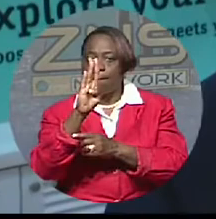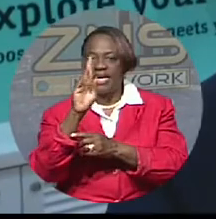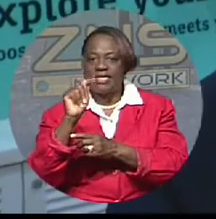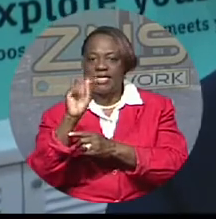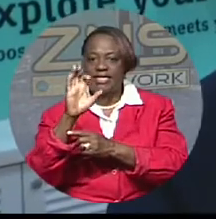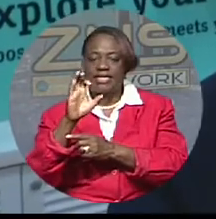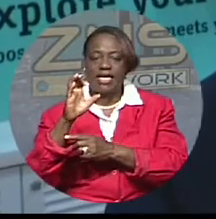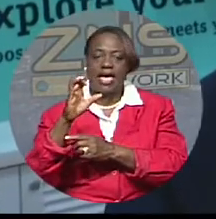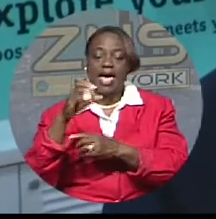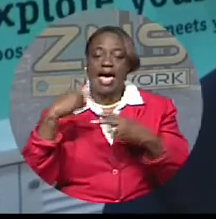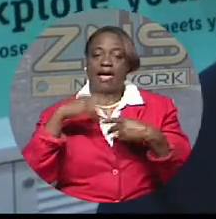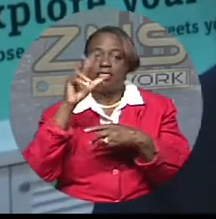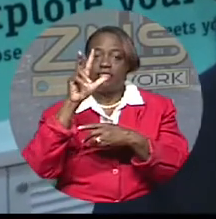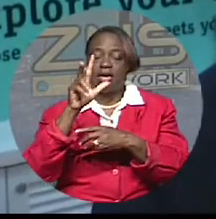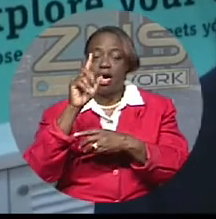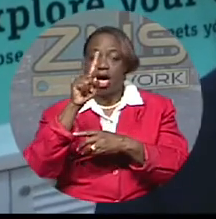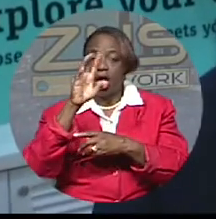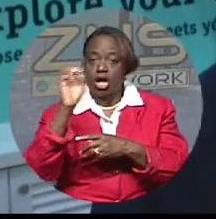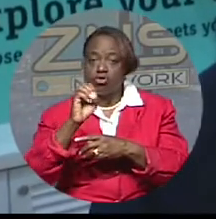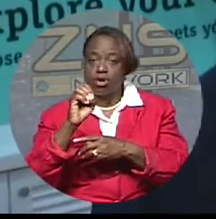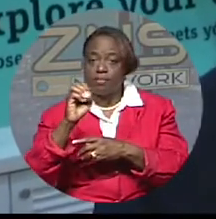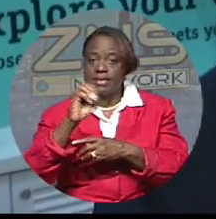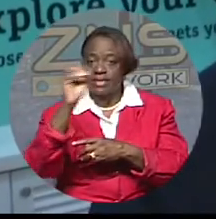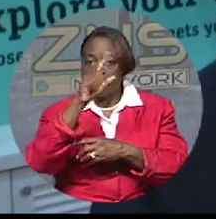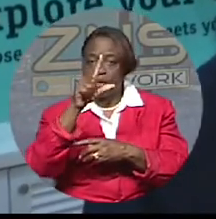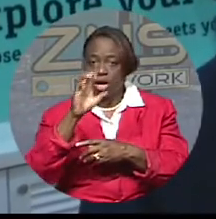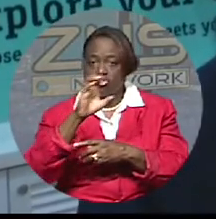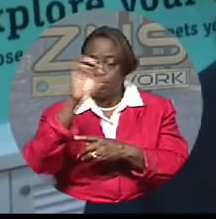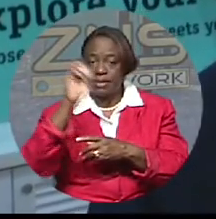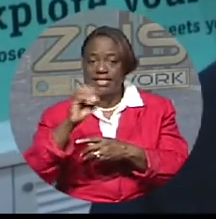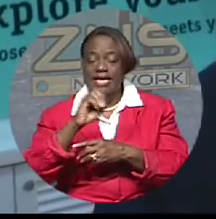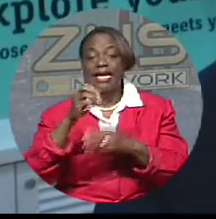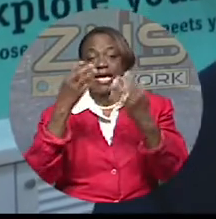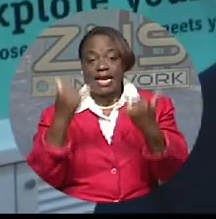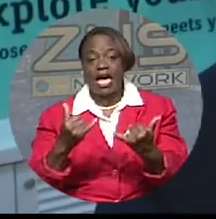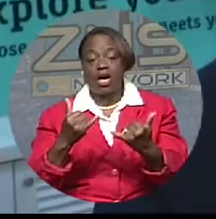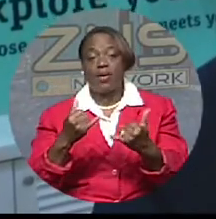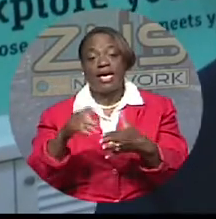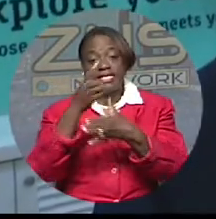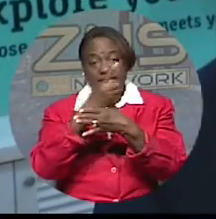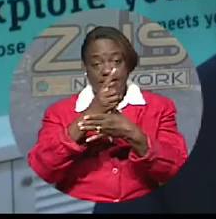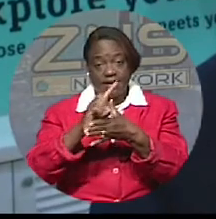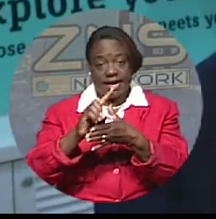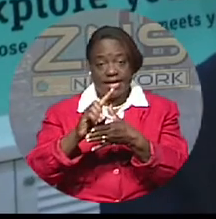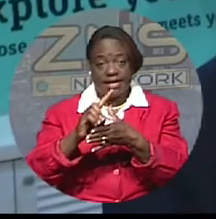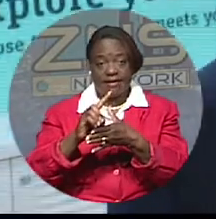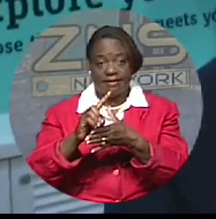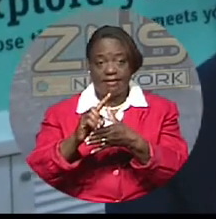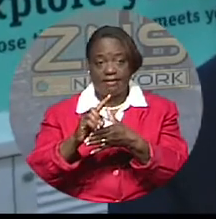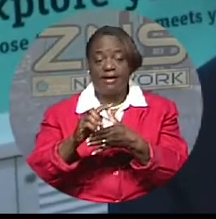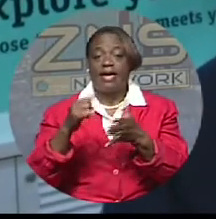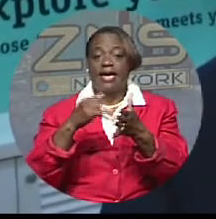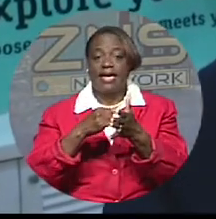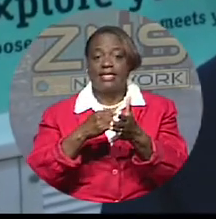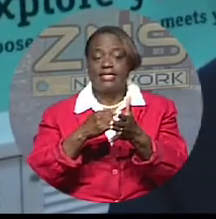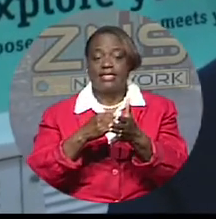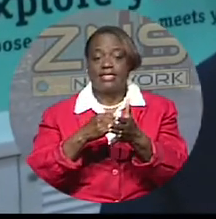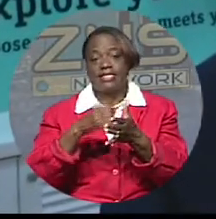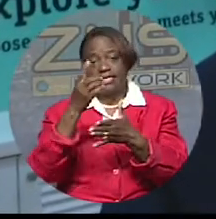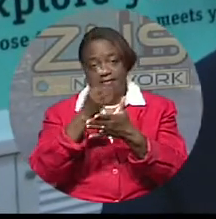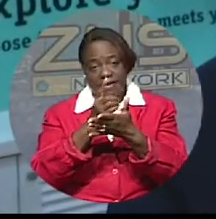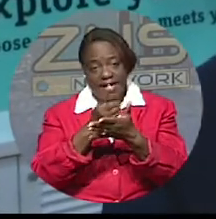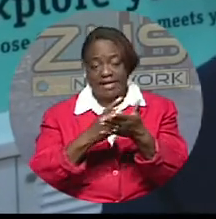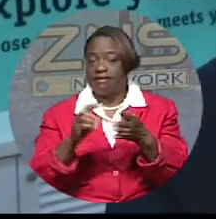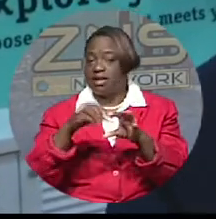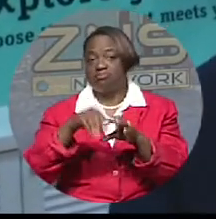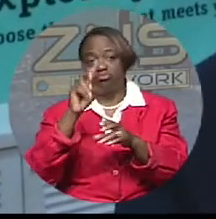100% of the pie. Now the pie gets divided in two. Delay it until 2 years down, the pie gets divided in three. So it's a matter